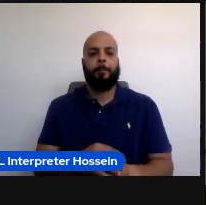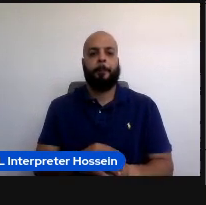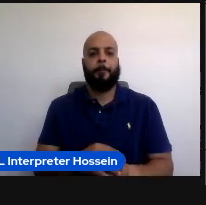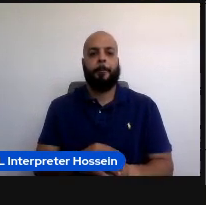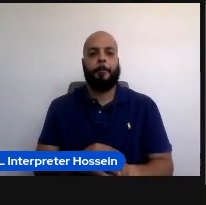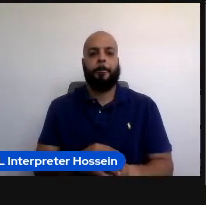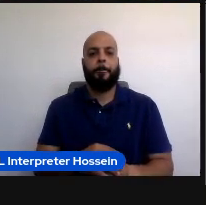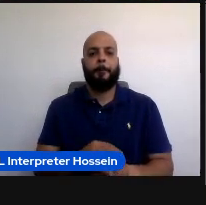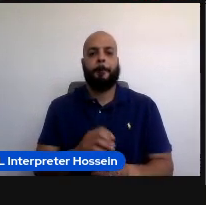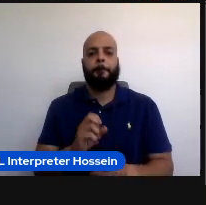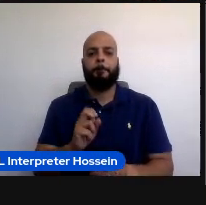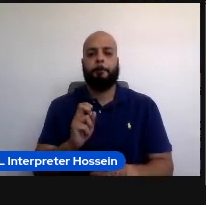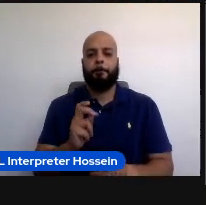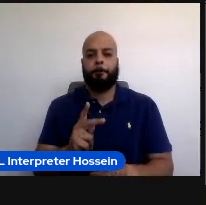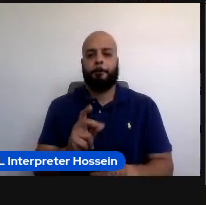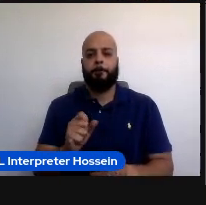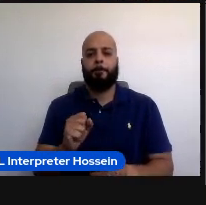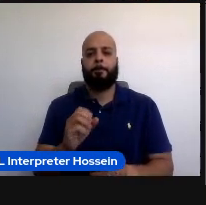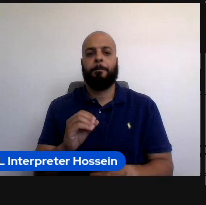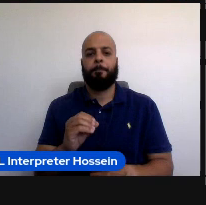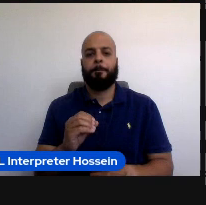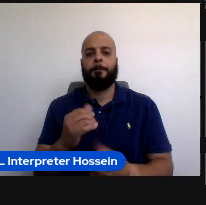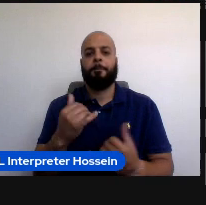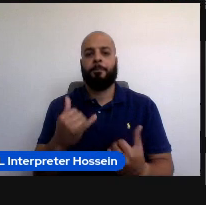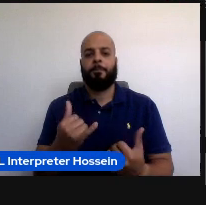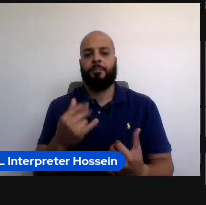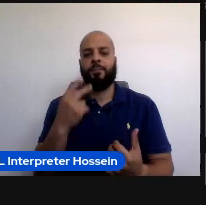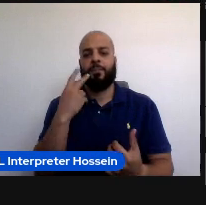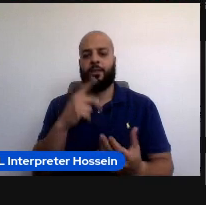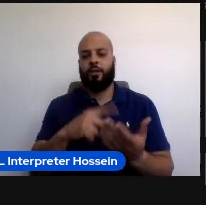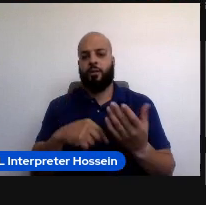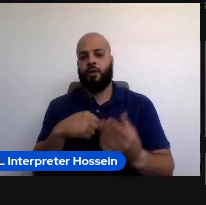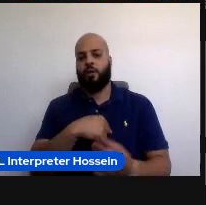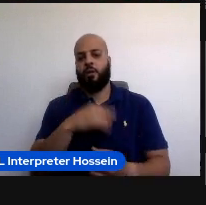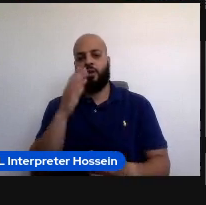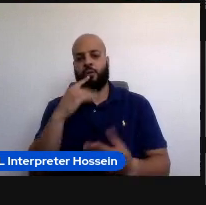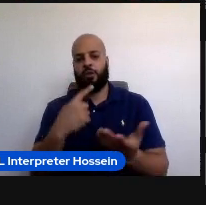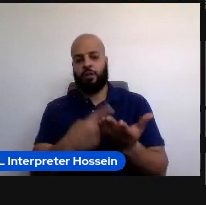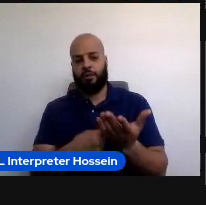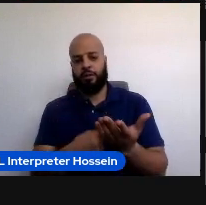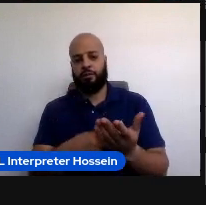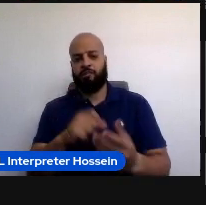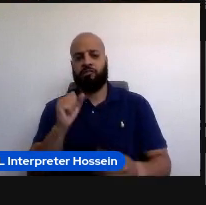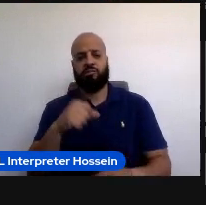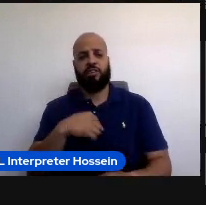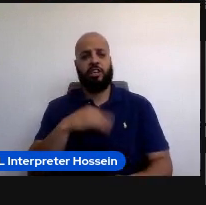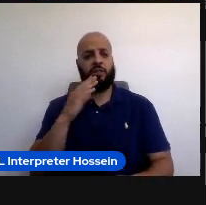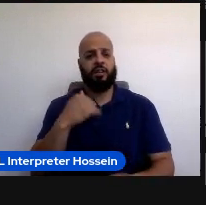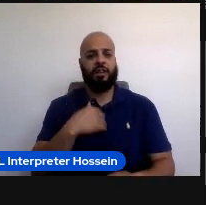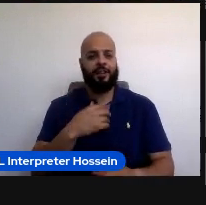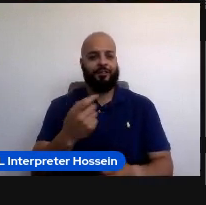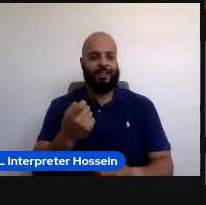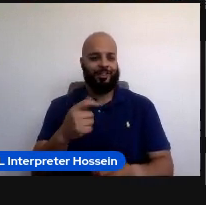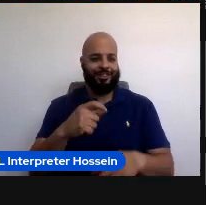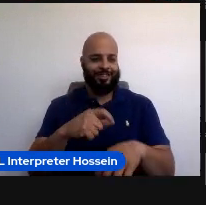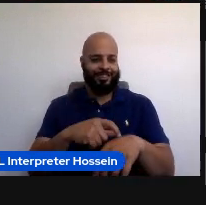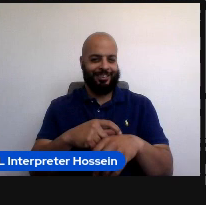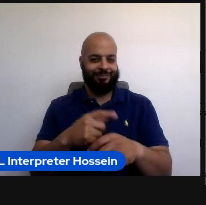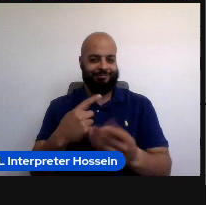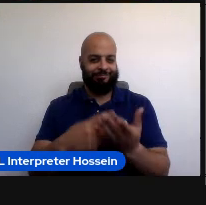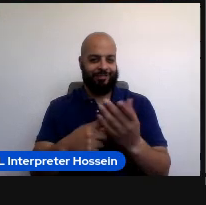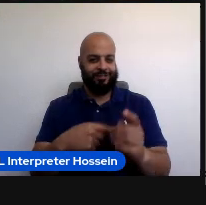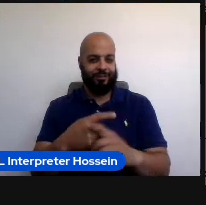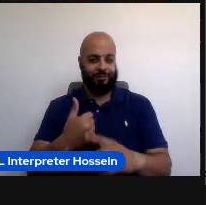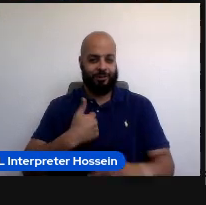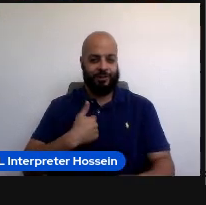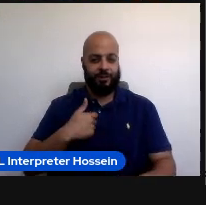All right, there we go. So this is kind of an outline of what we're going to discuss today. So yes, I'm going to spend a good amount of time talking about myself, but I think it's important to